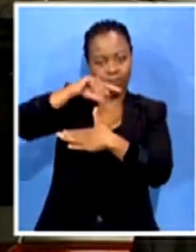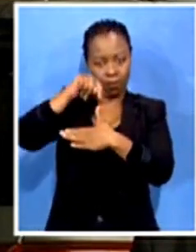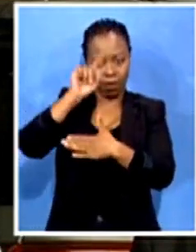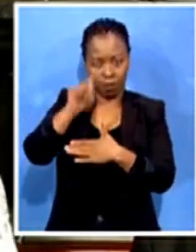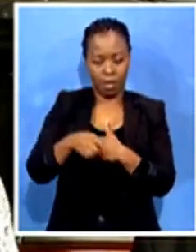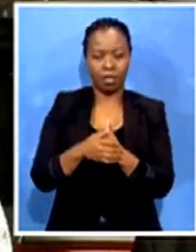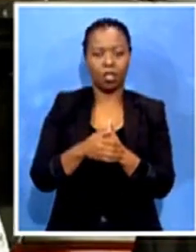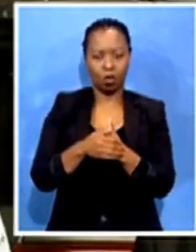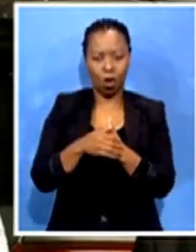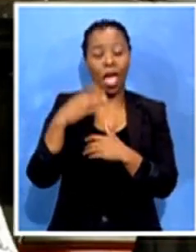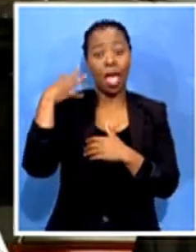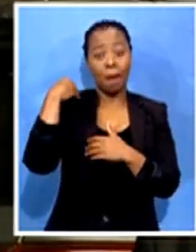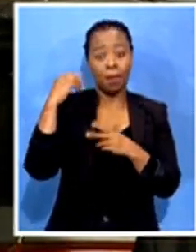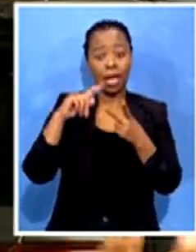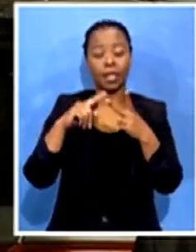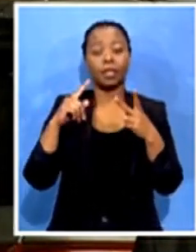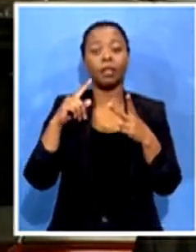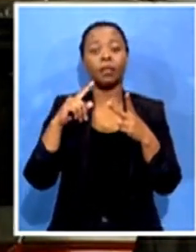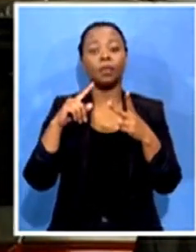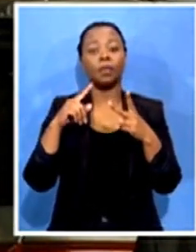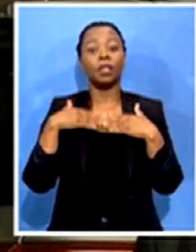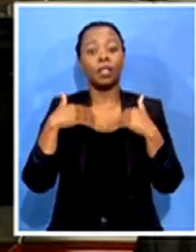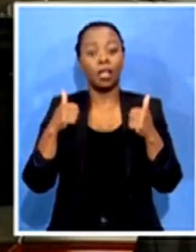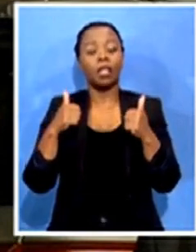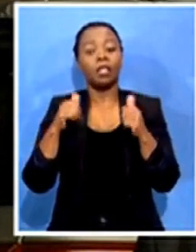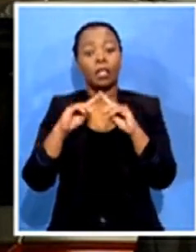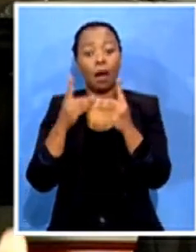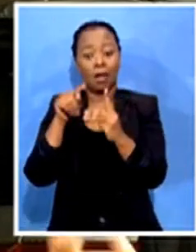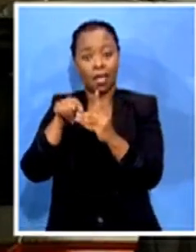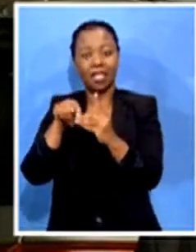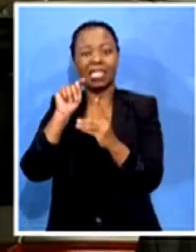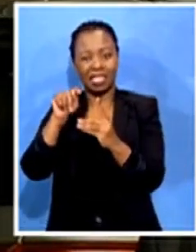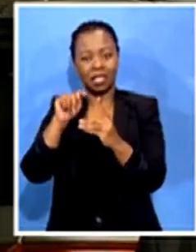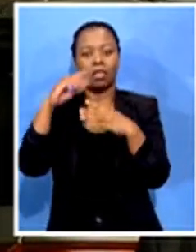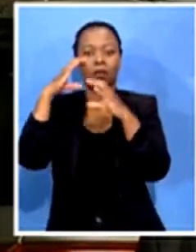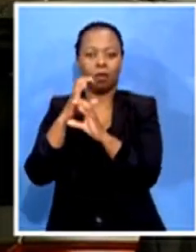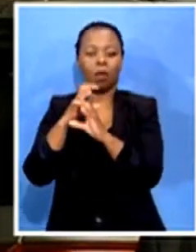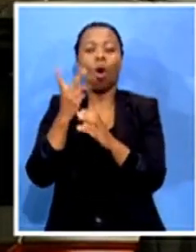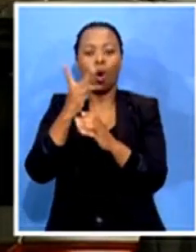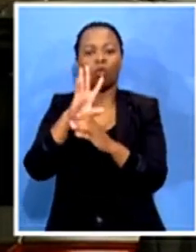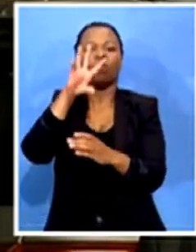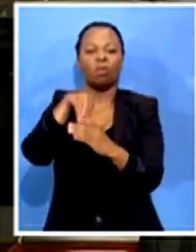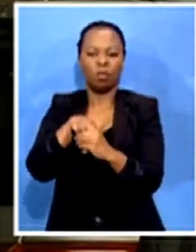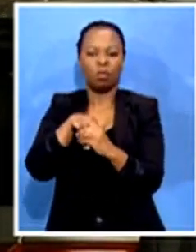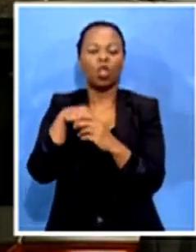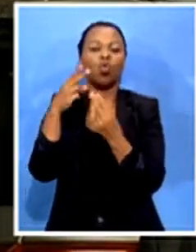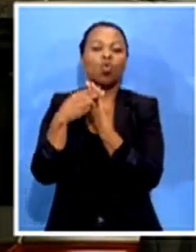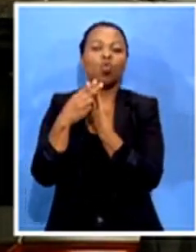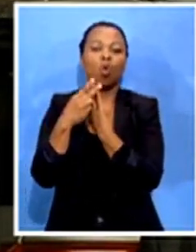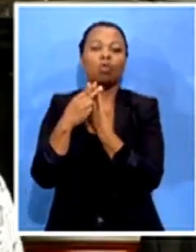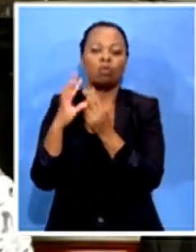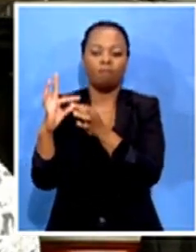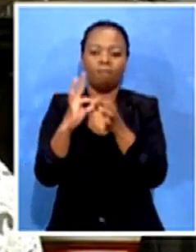matter together with. We also have to get the unions on board because the unions are a very important